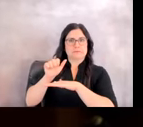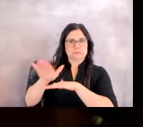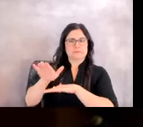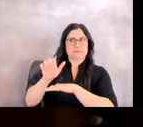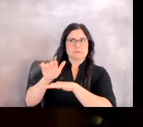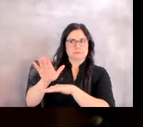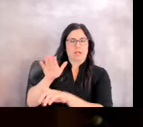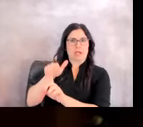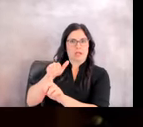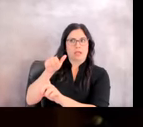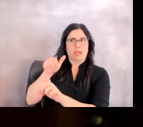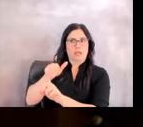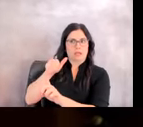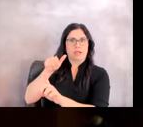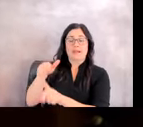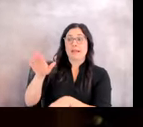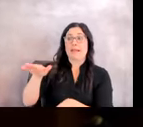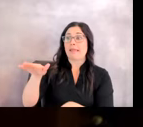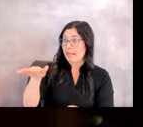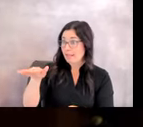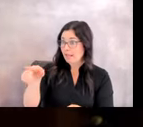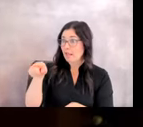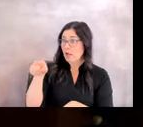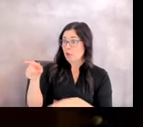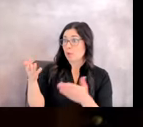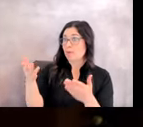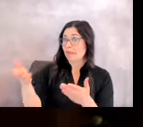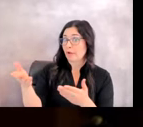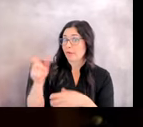know, performance concern, you know, are you there? Please